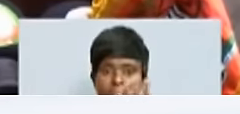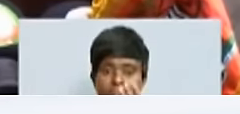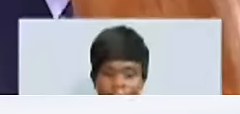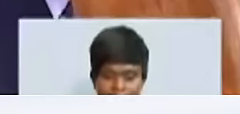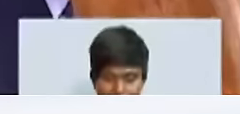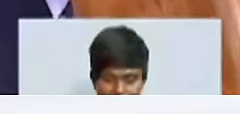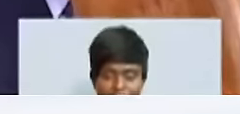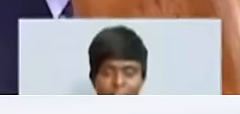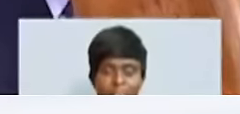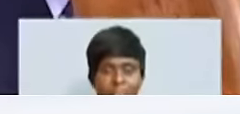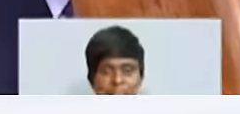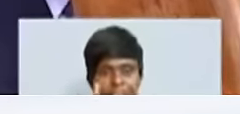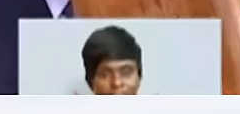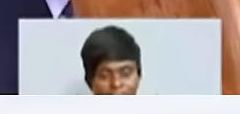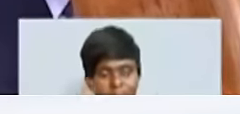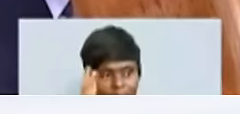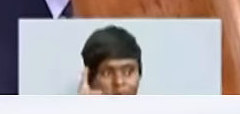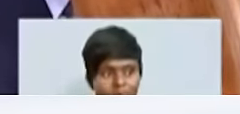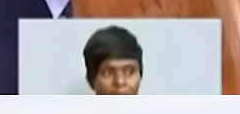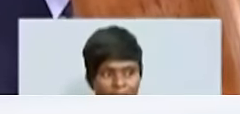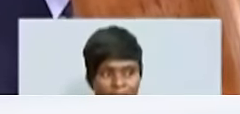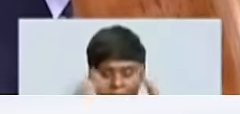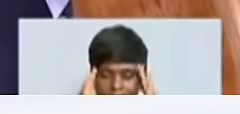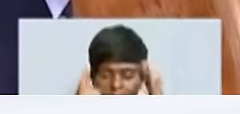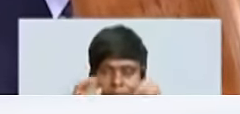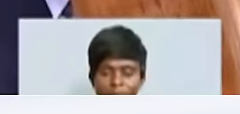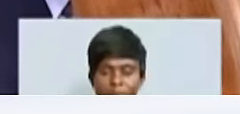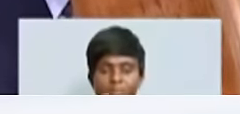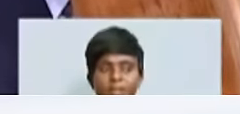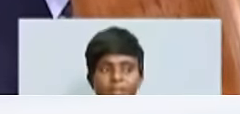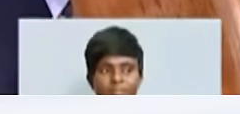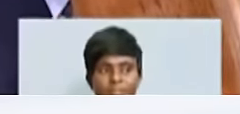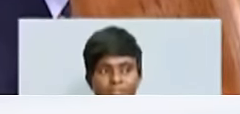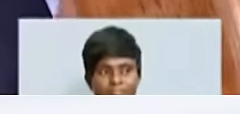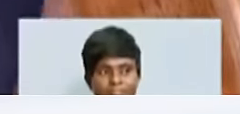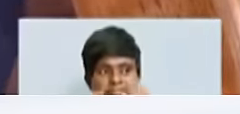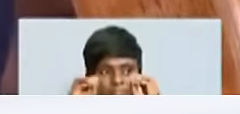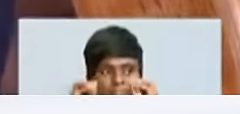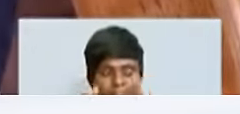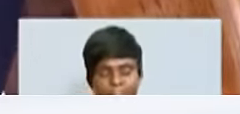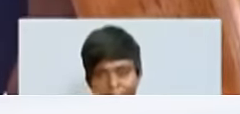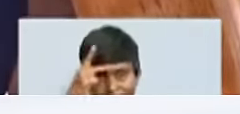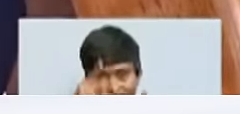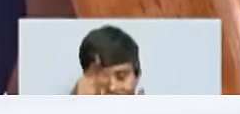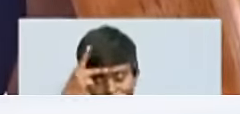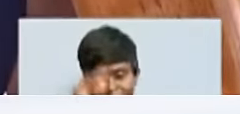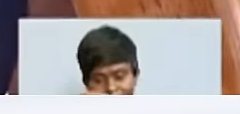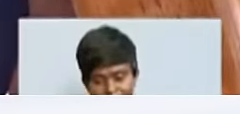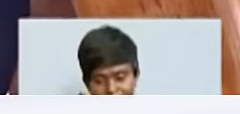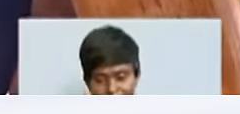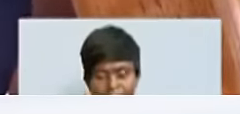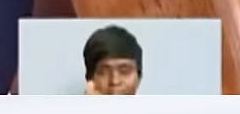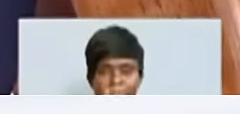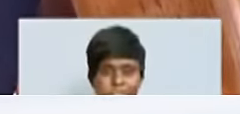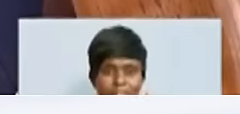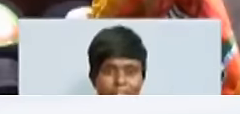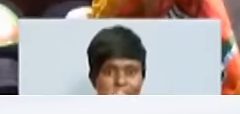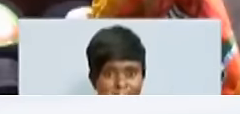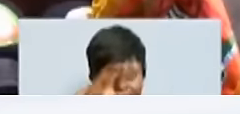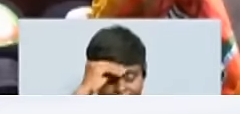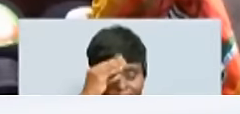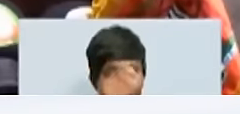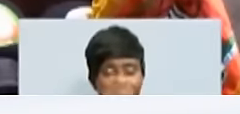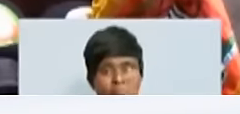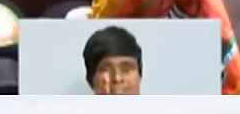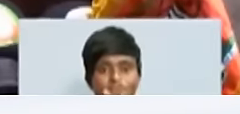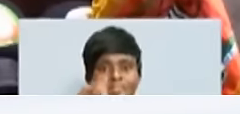of education, and we are focused on addressing the teacher-pupil ratio, as well as the learning